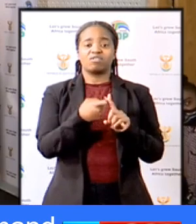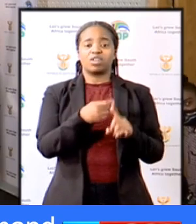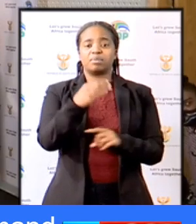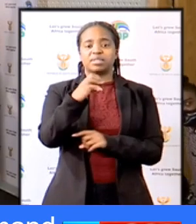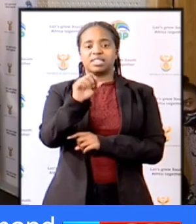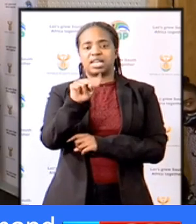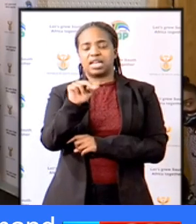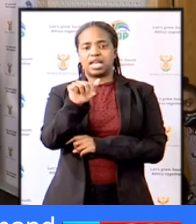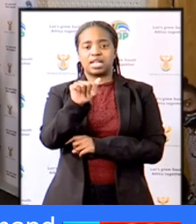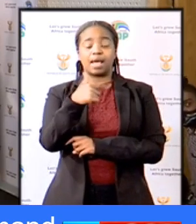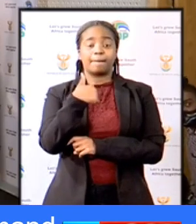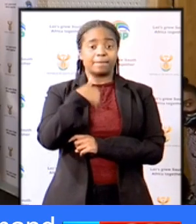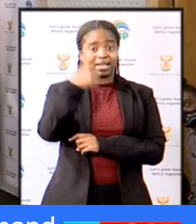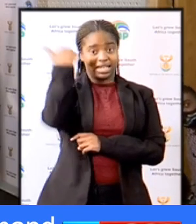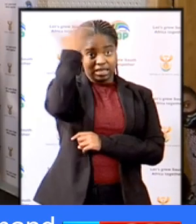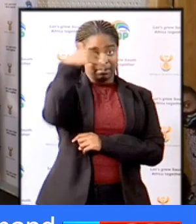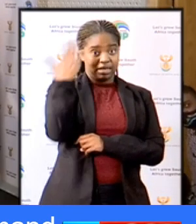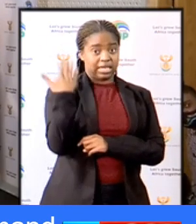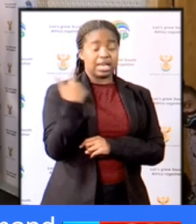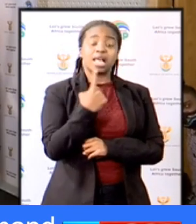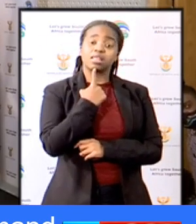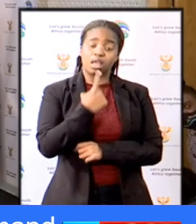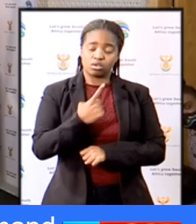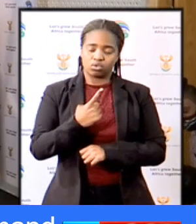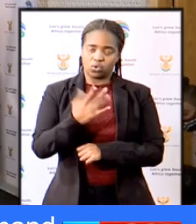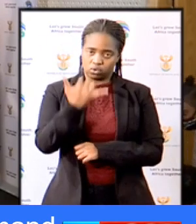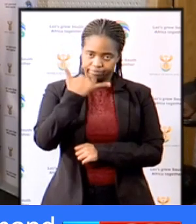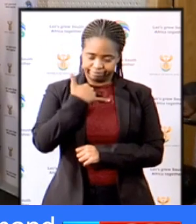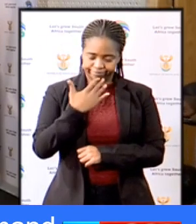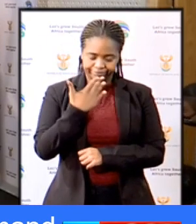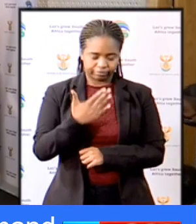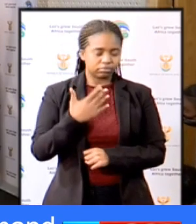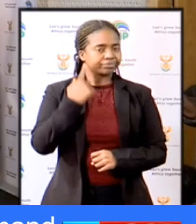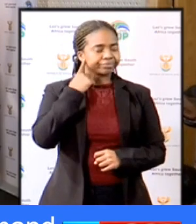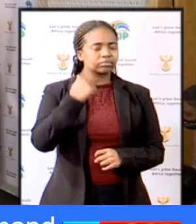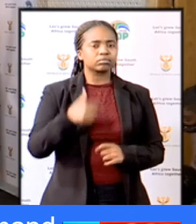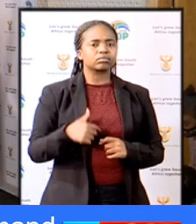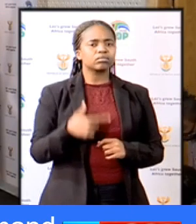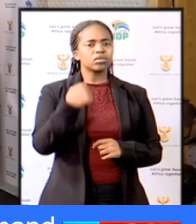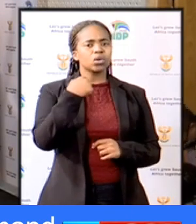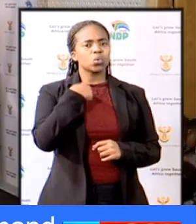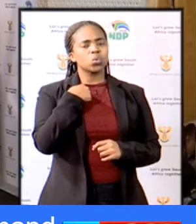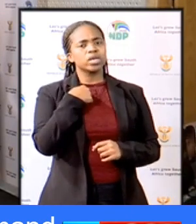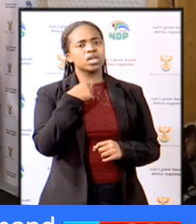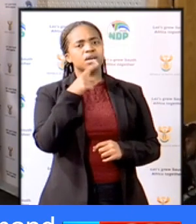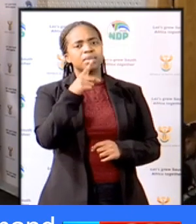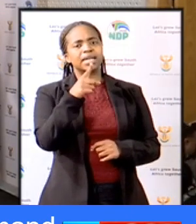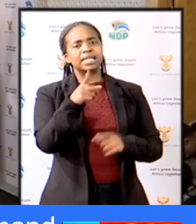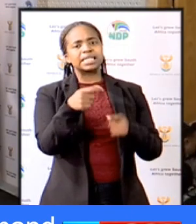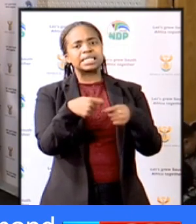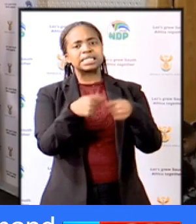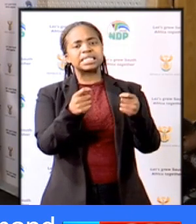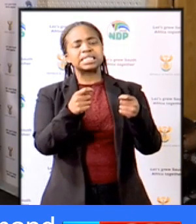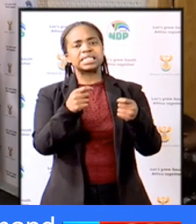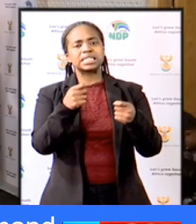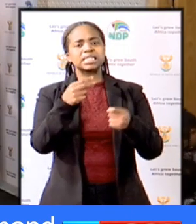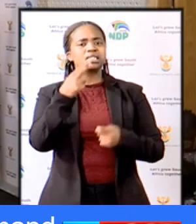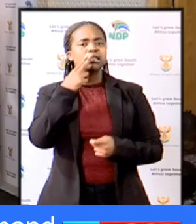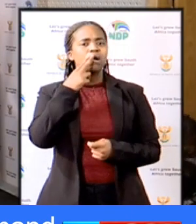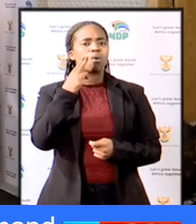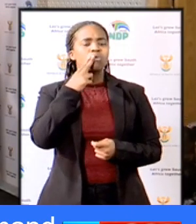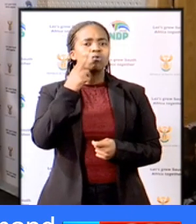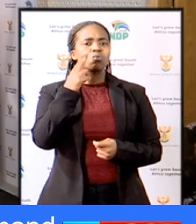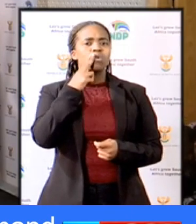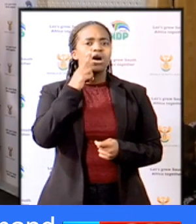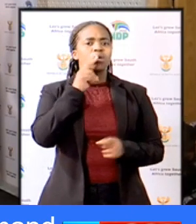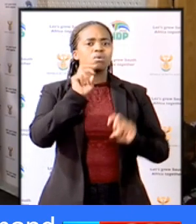Minister Dlamini Zuma. Thanks for taking the time. We've been reporting on the sale of illicit cigarettes and found